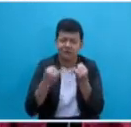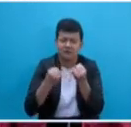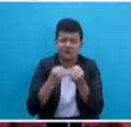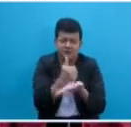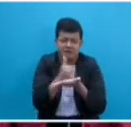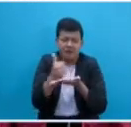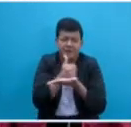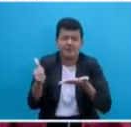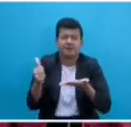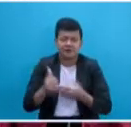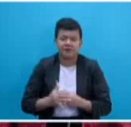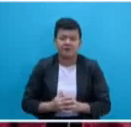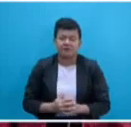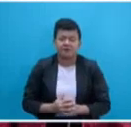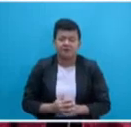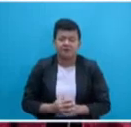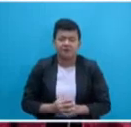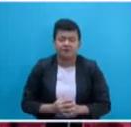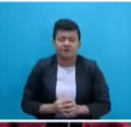patriotic euphoria.